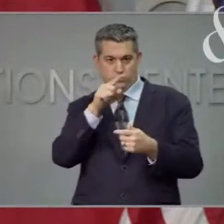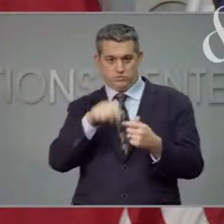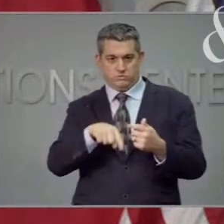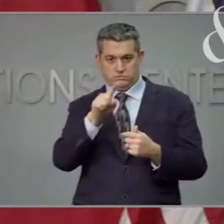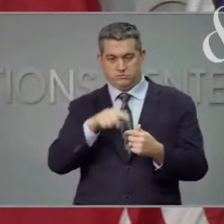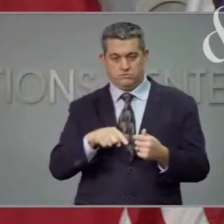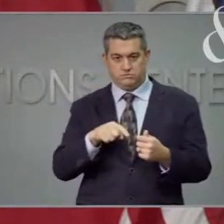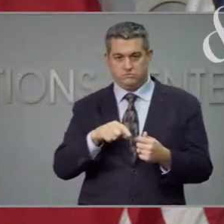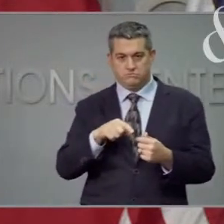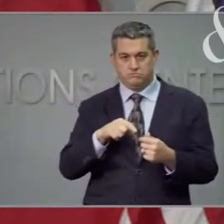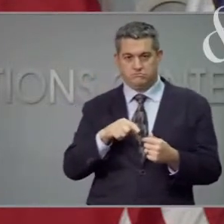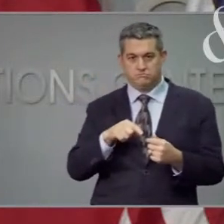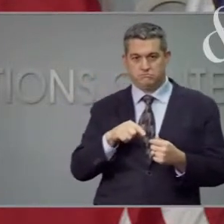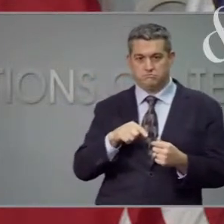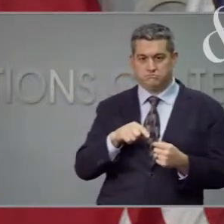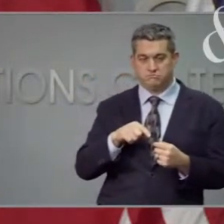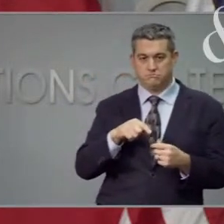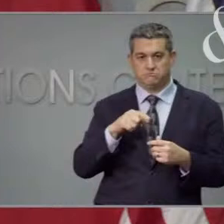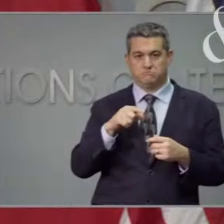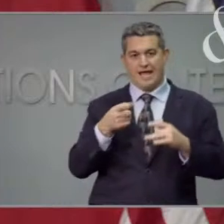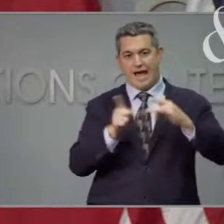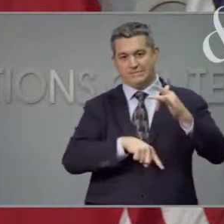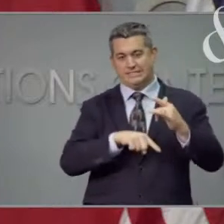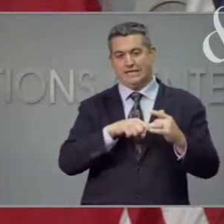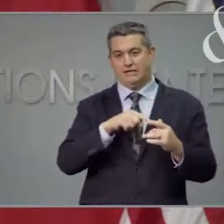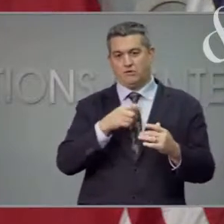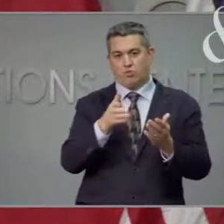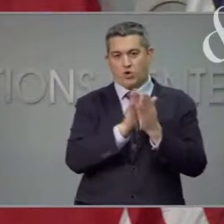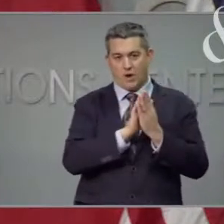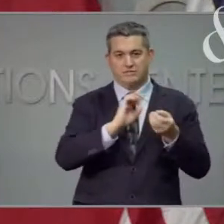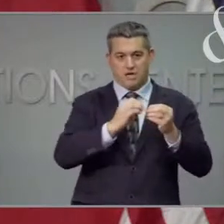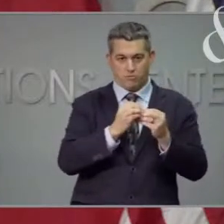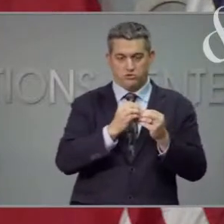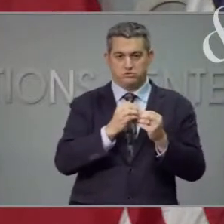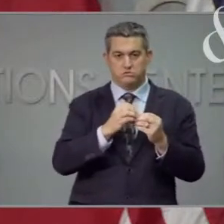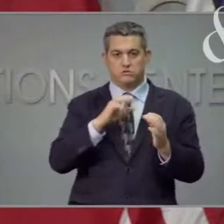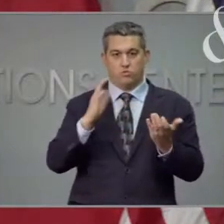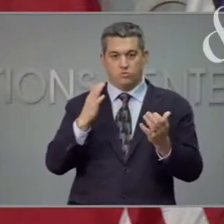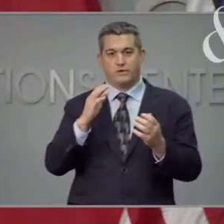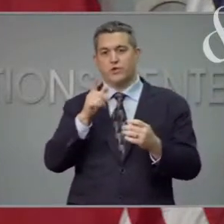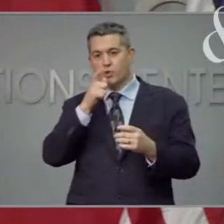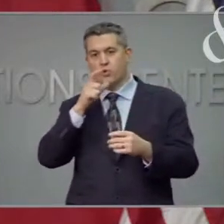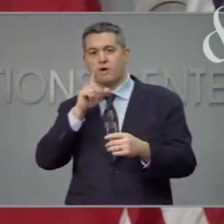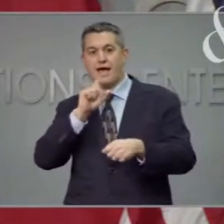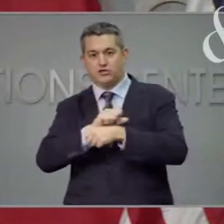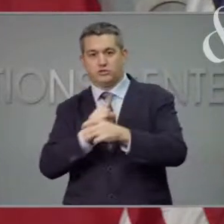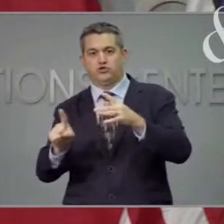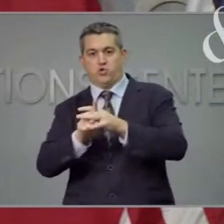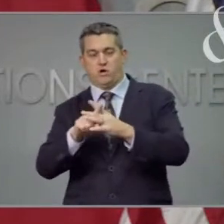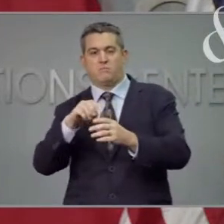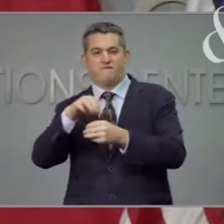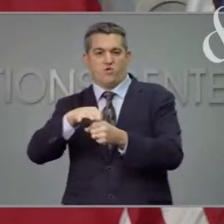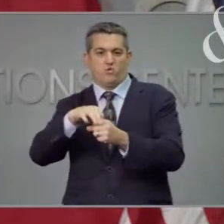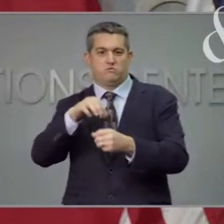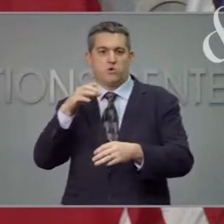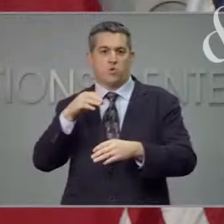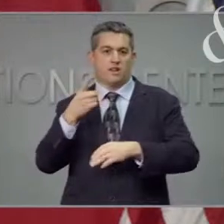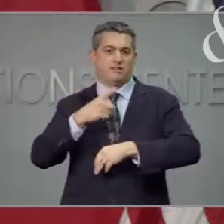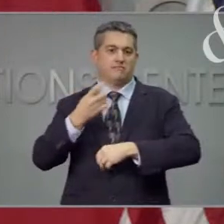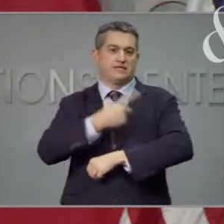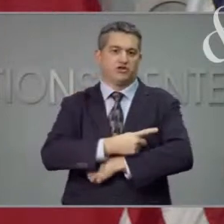reconcile those absentee ballot request numbers against those who voted on Election Day.